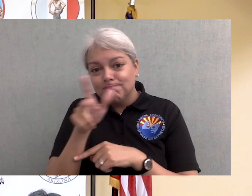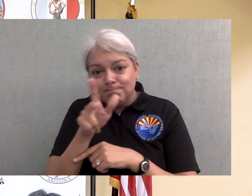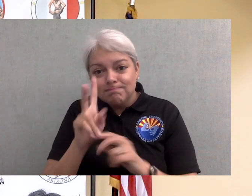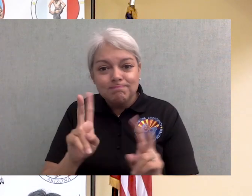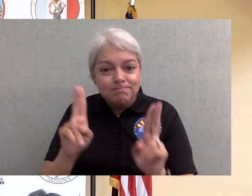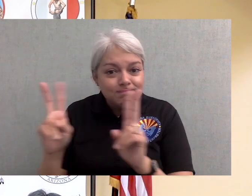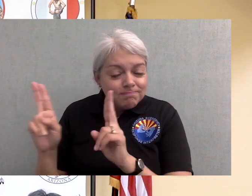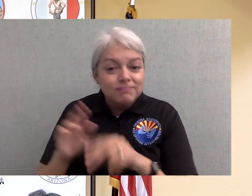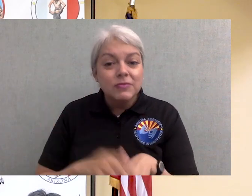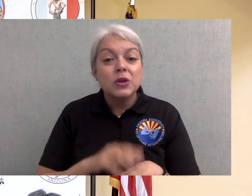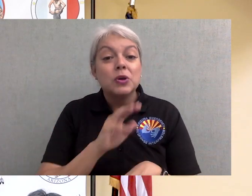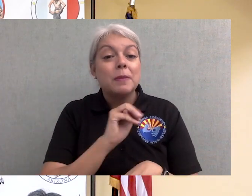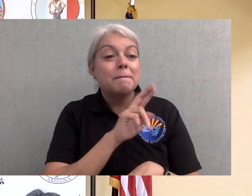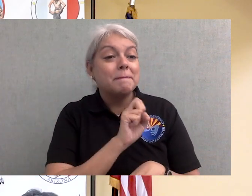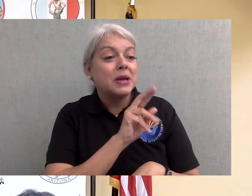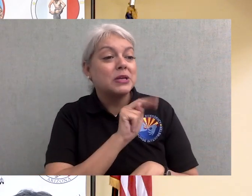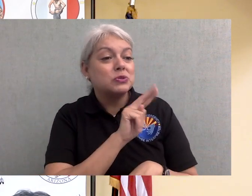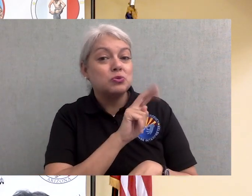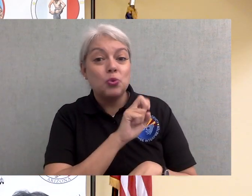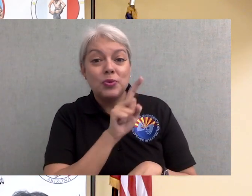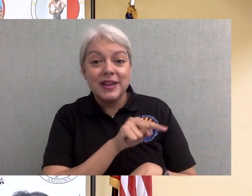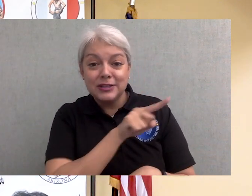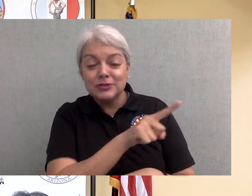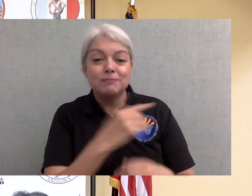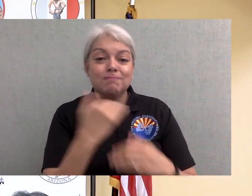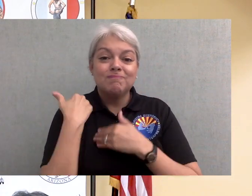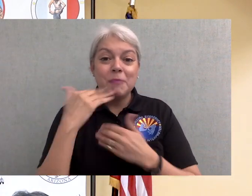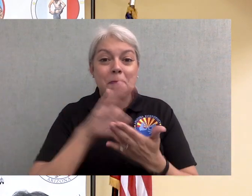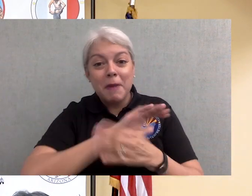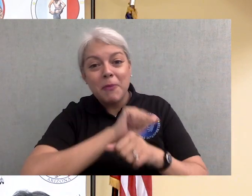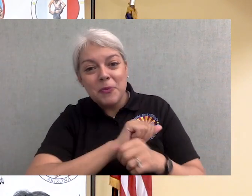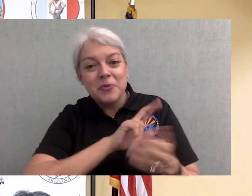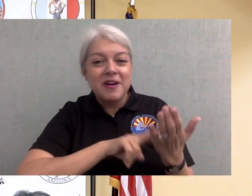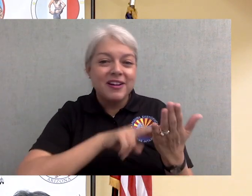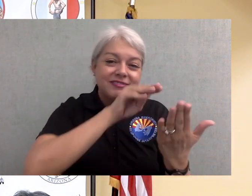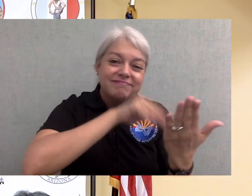putting together all the paperwork and all the behind the scene things in the